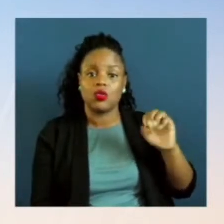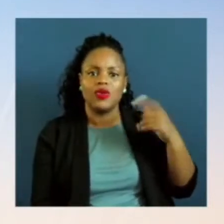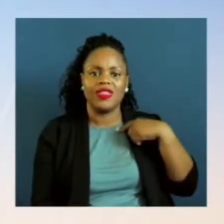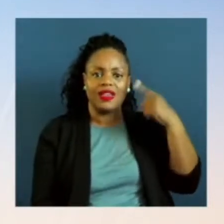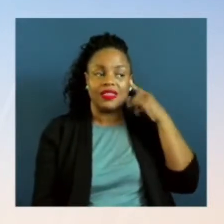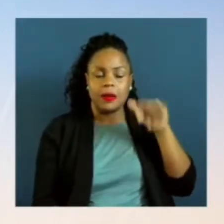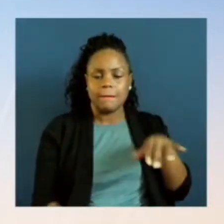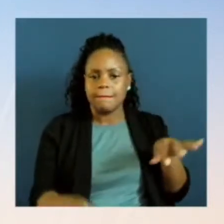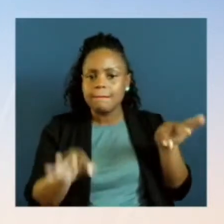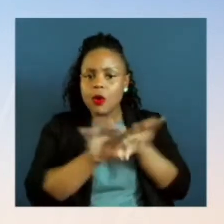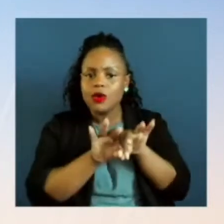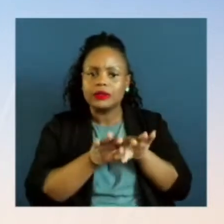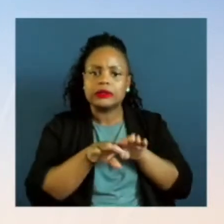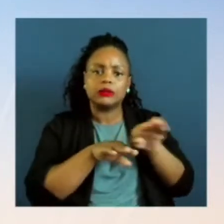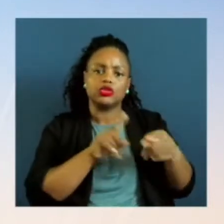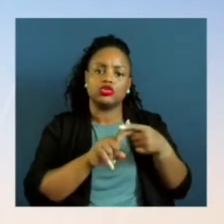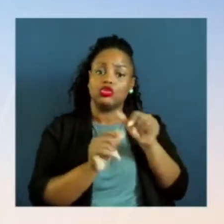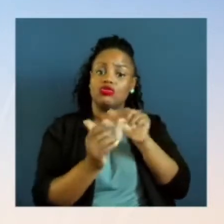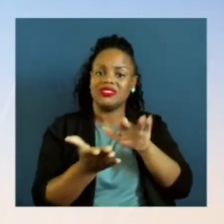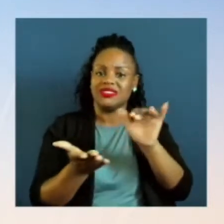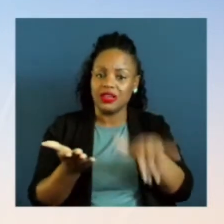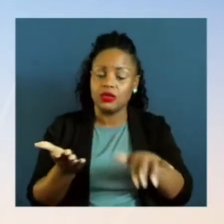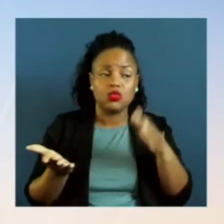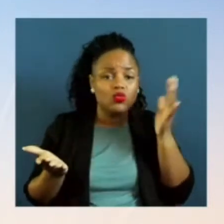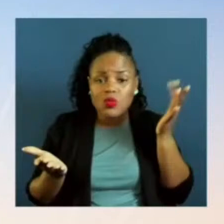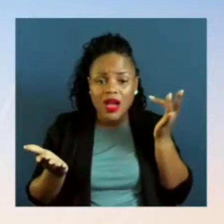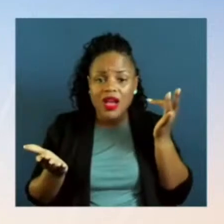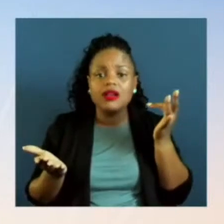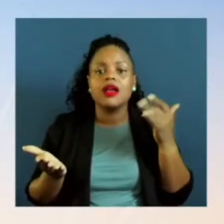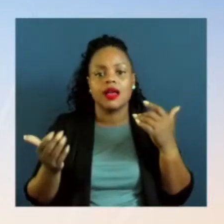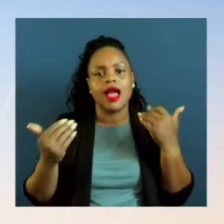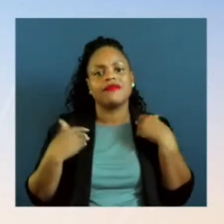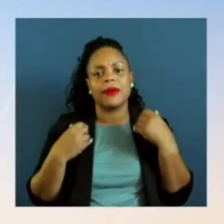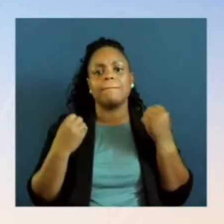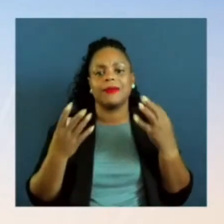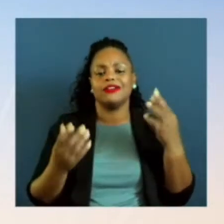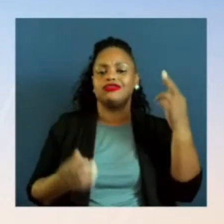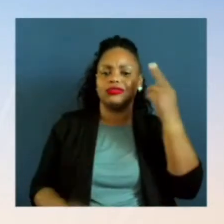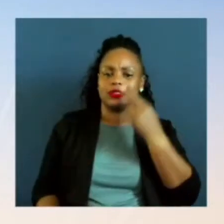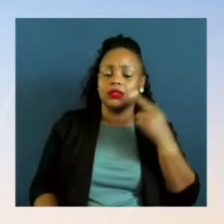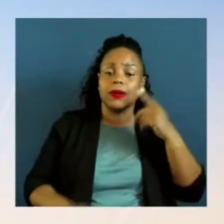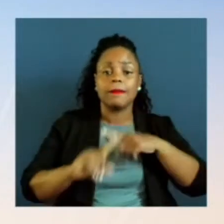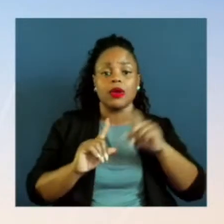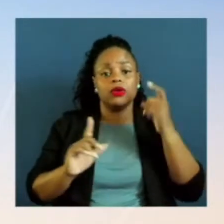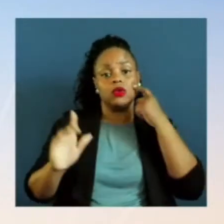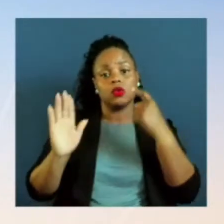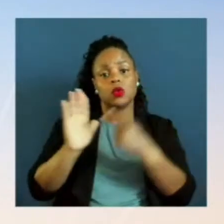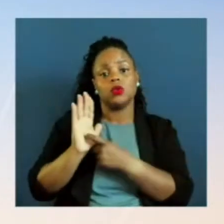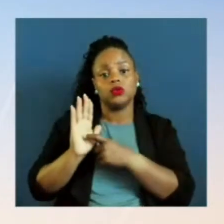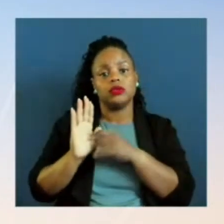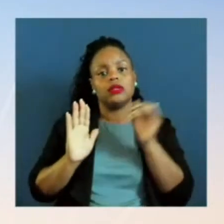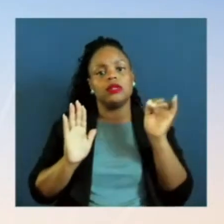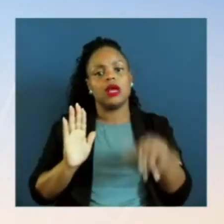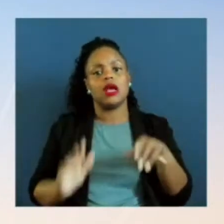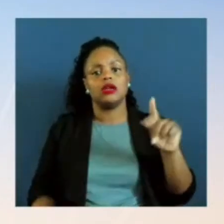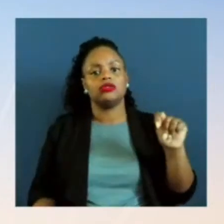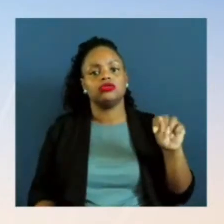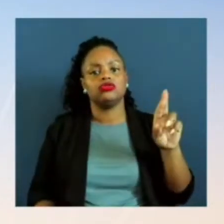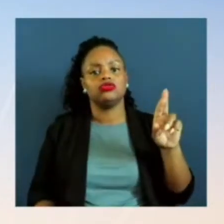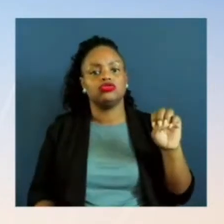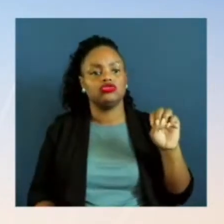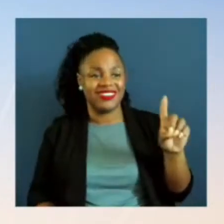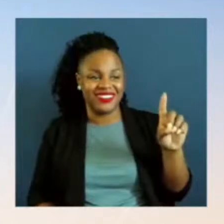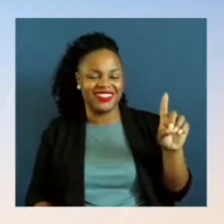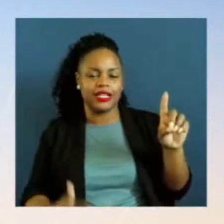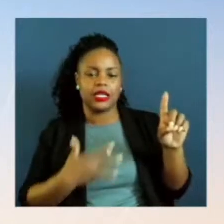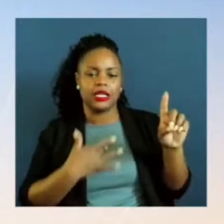of reasons for it, so we're noting that trend, and we hope that that trend continues. And with regard to the change and why we're here